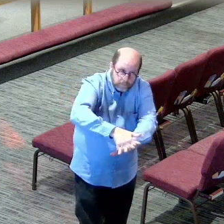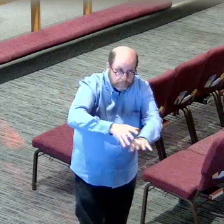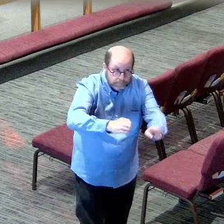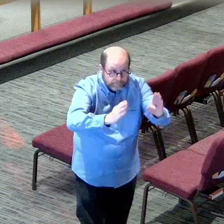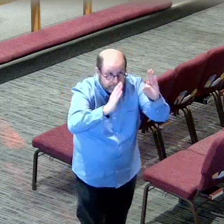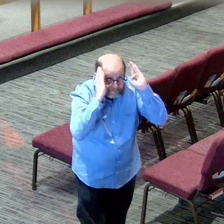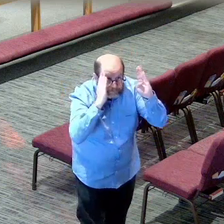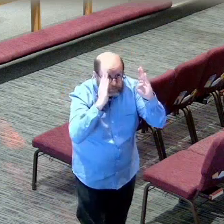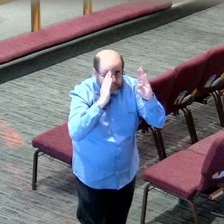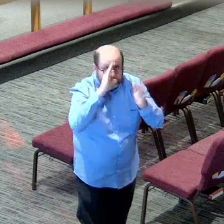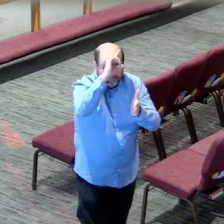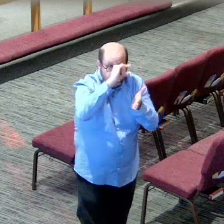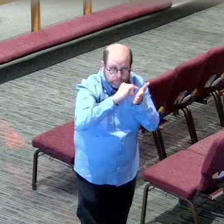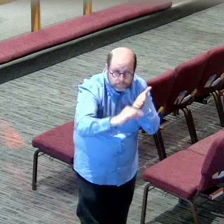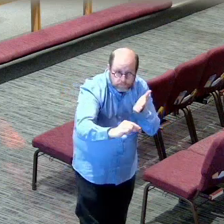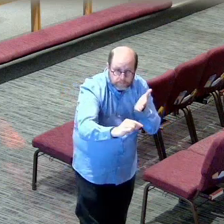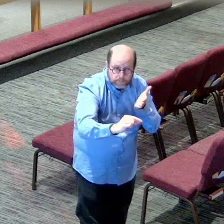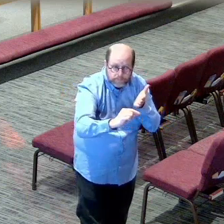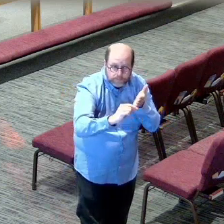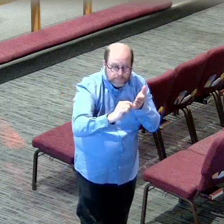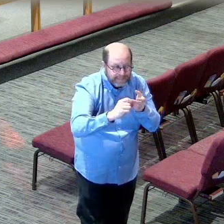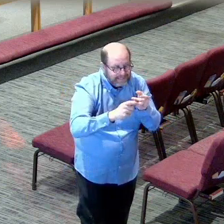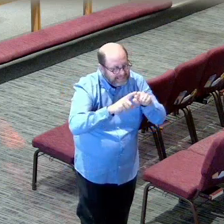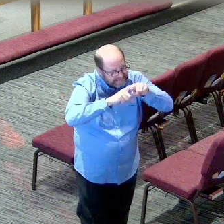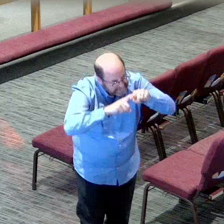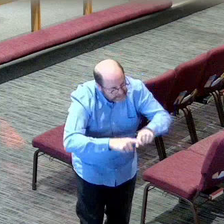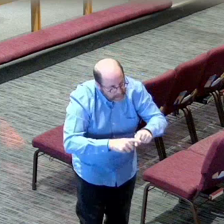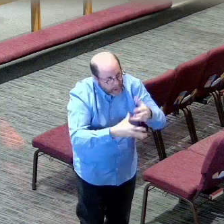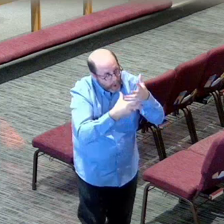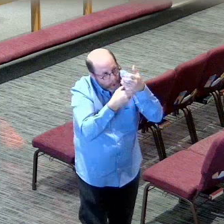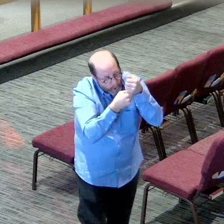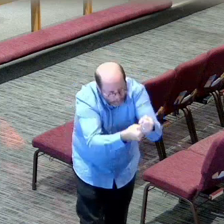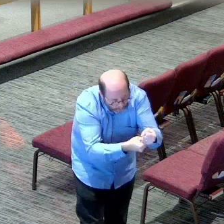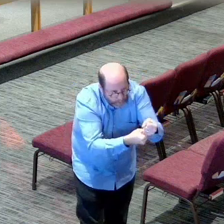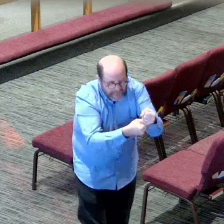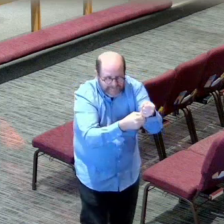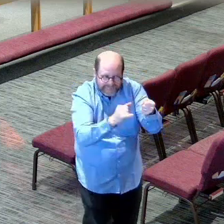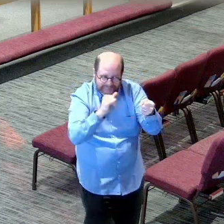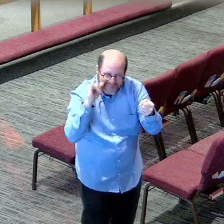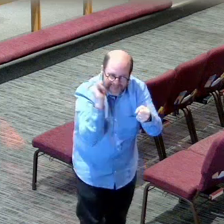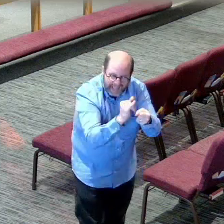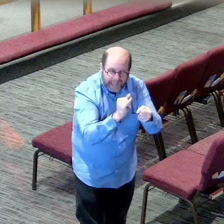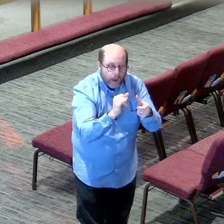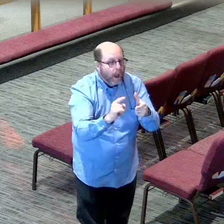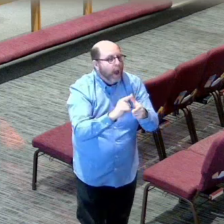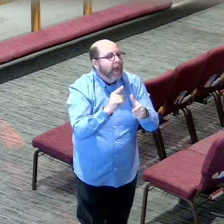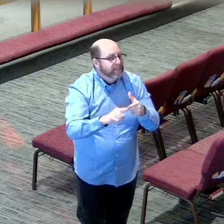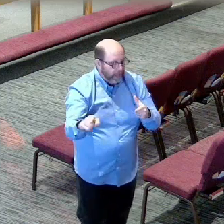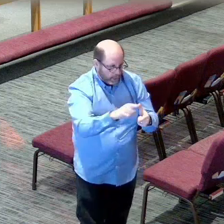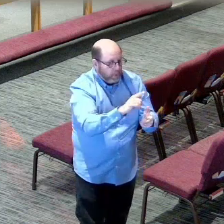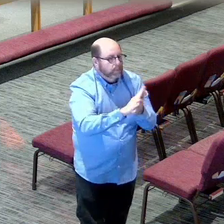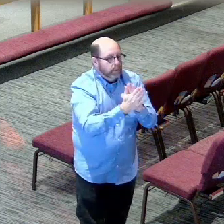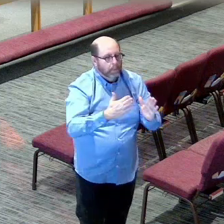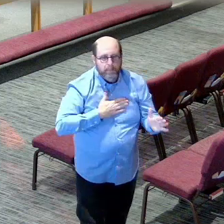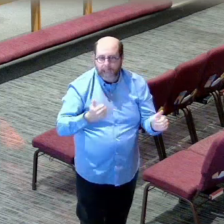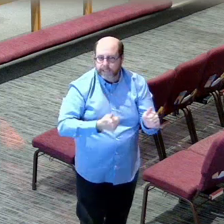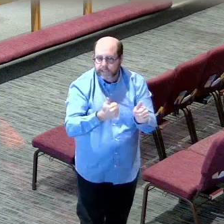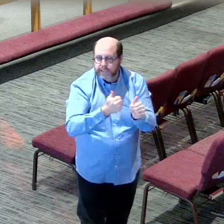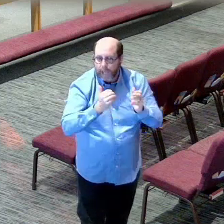it, stick to it, remain in it, hang on it, then you're my disciples.